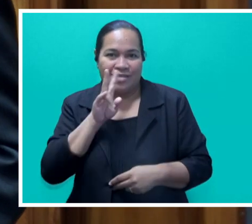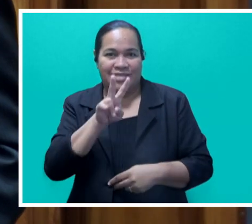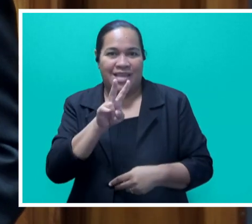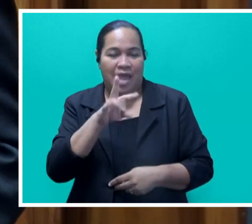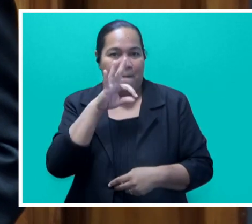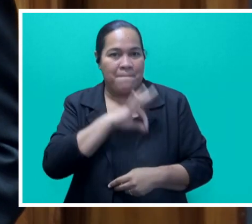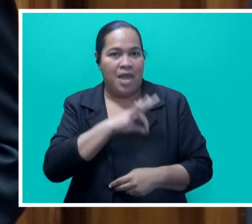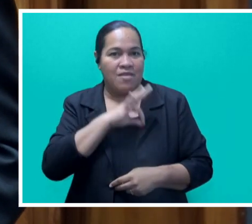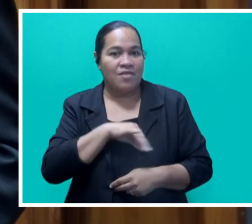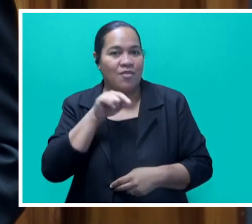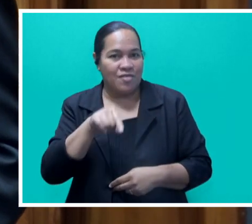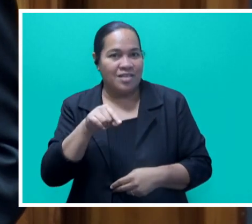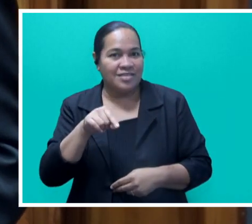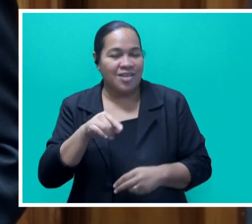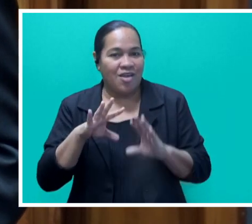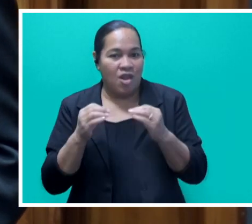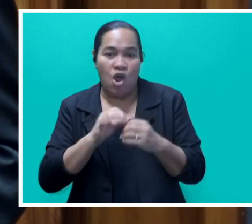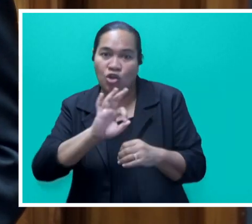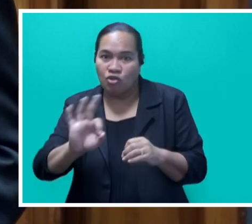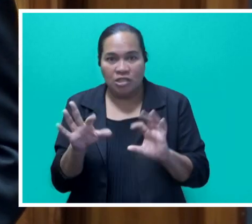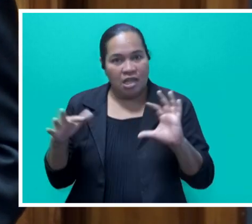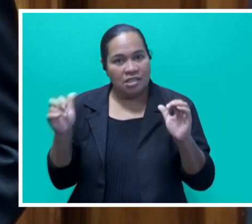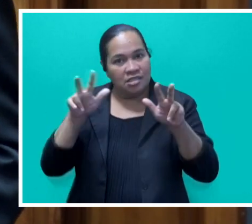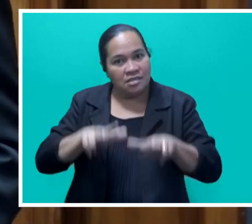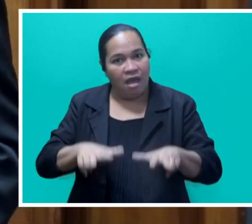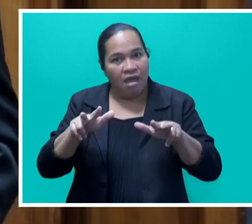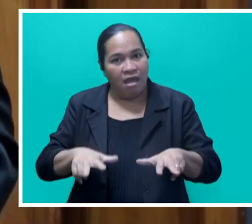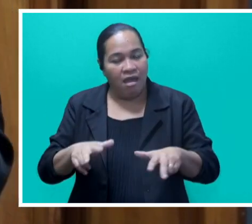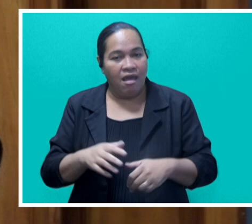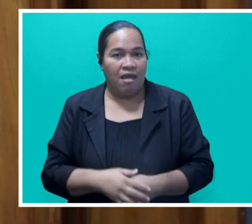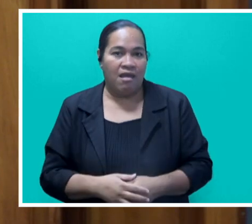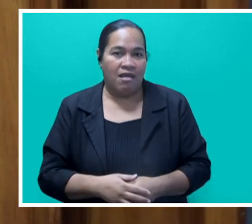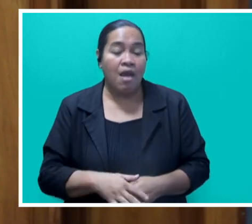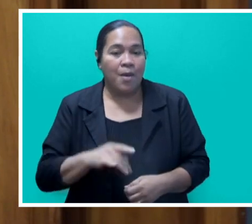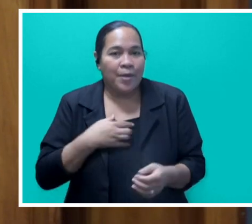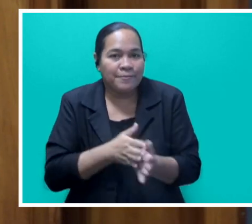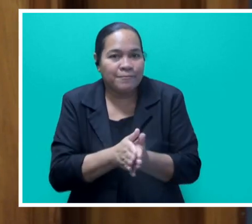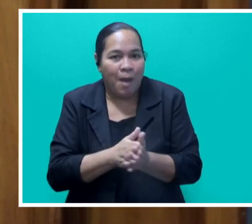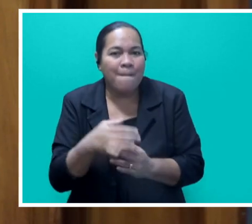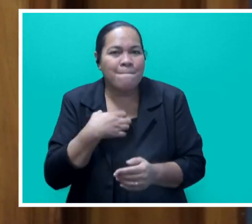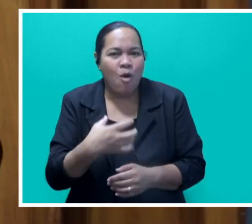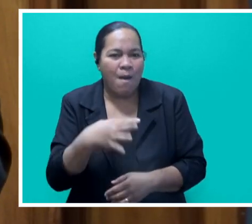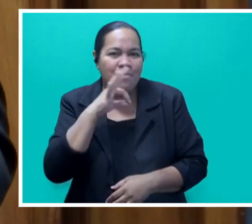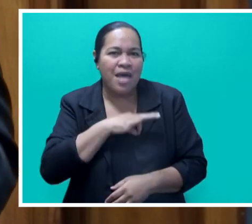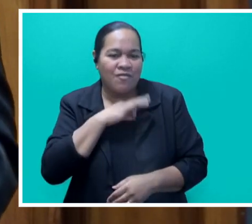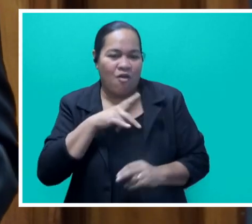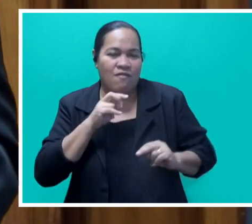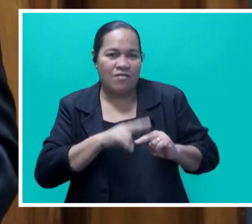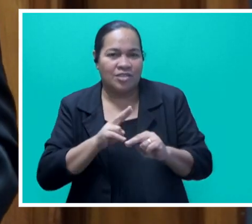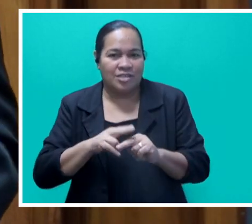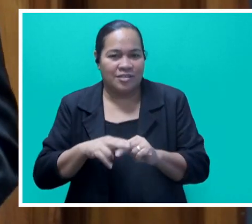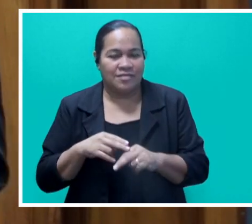IPEF, even without signing an agreement, and we look forward to more tangible benefits in the coming